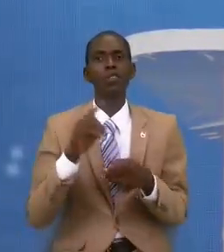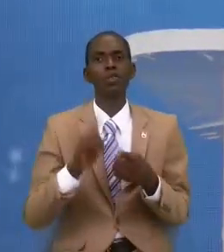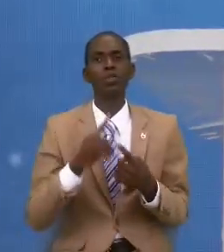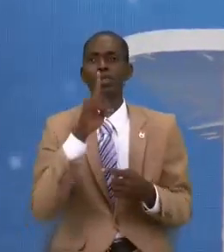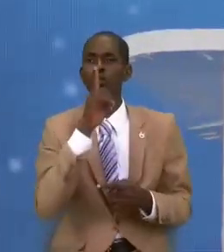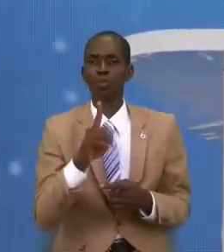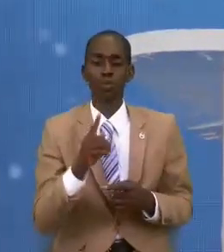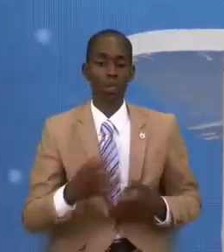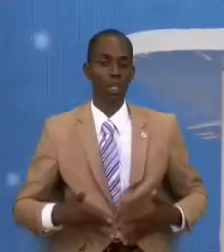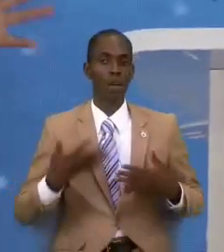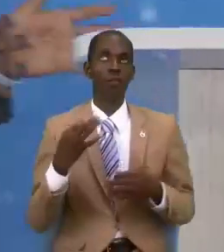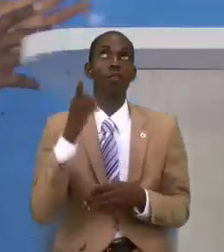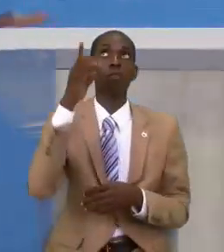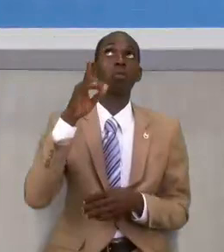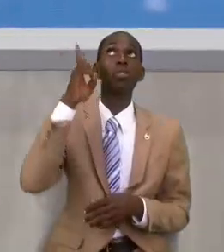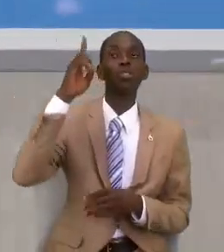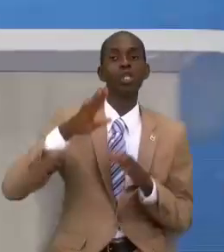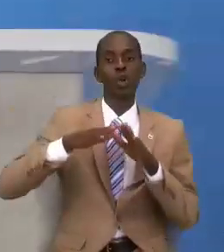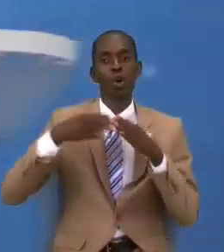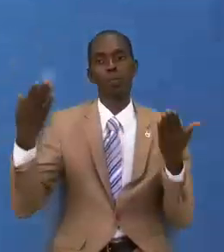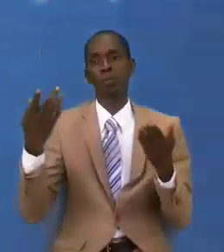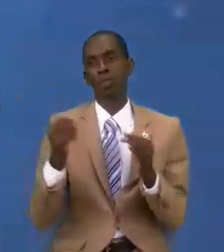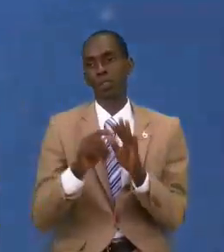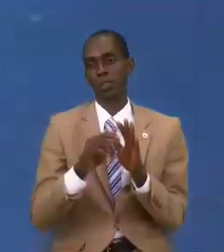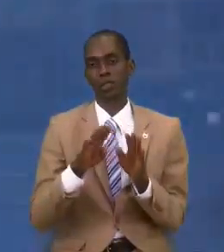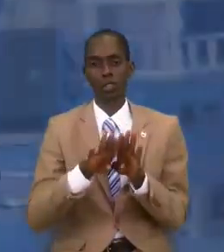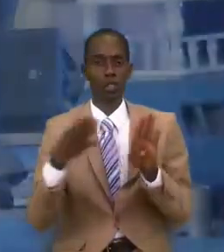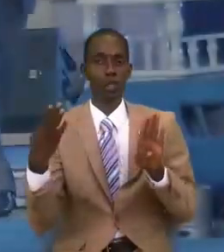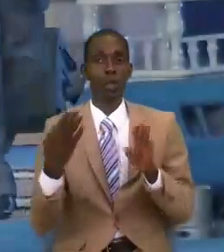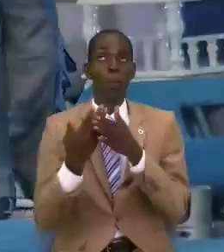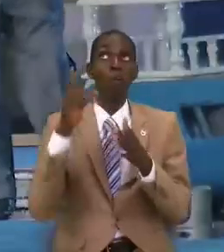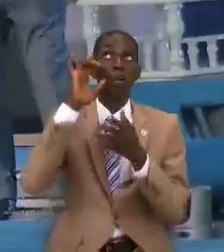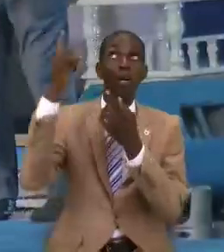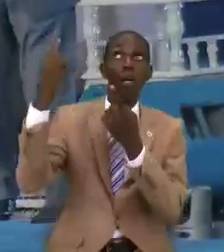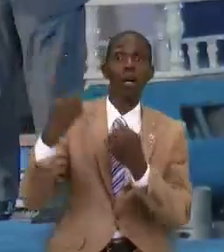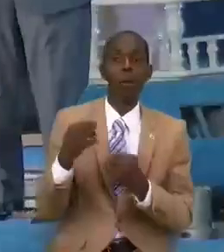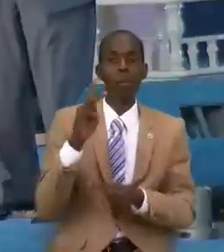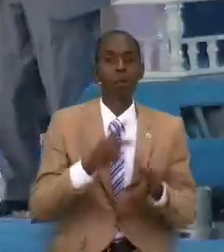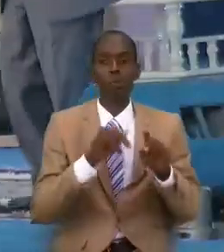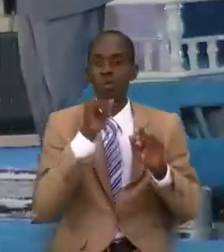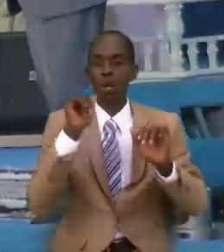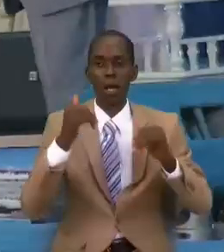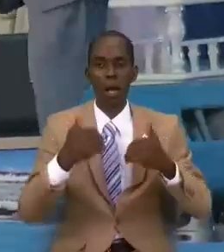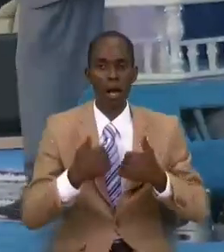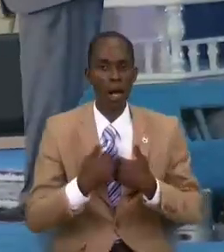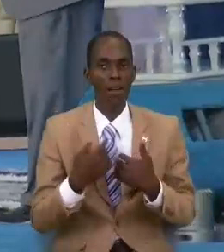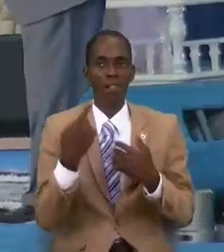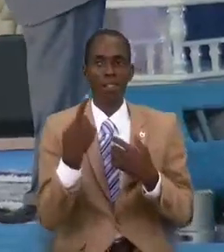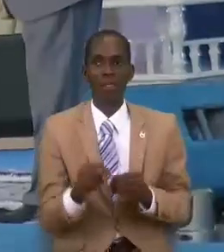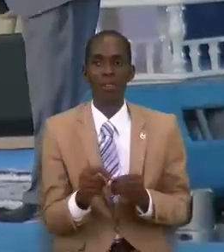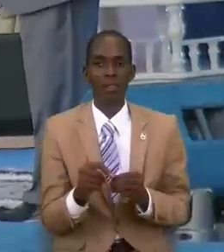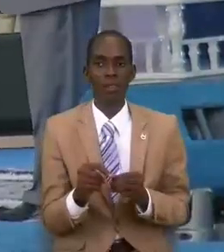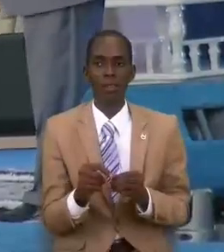he came, the people could not have all the life, life abundant, life spiritual, life